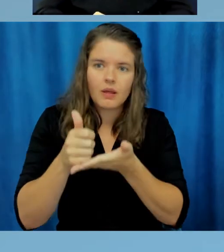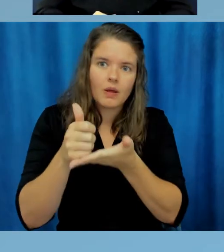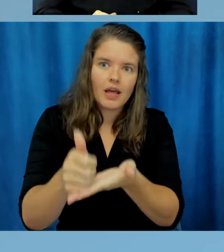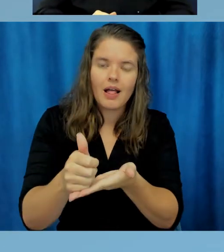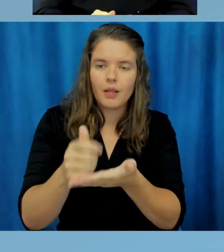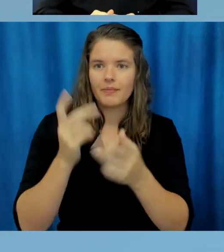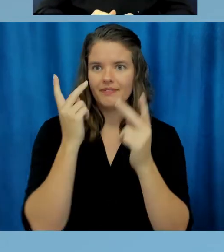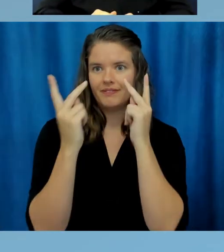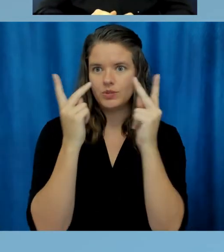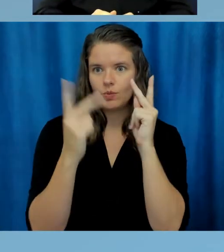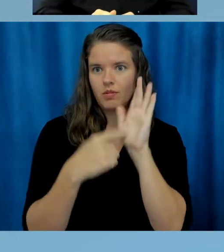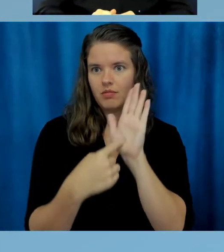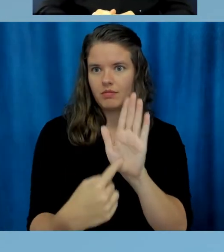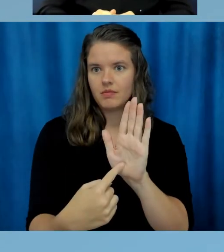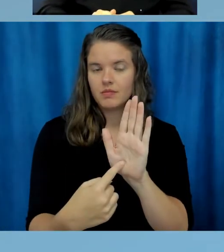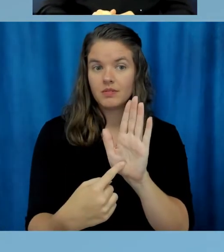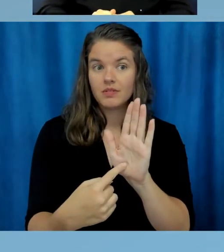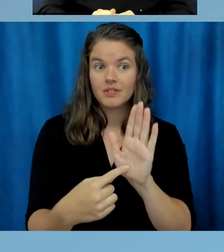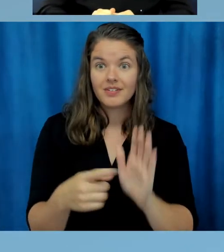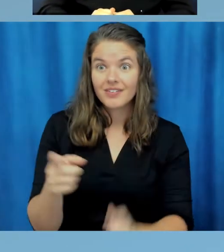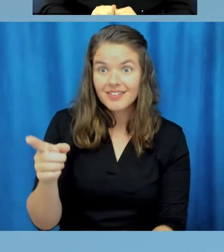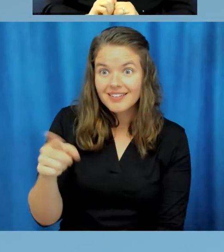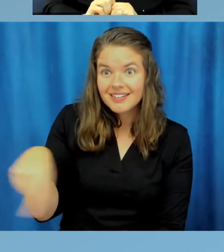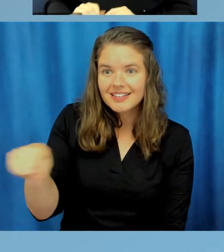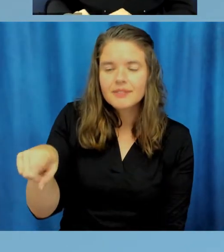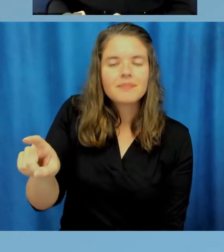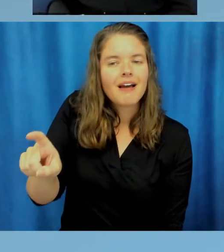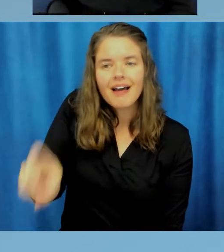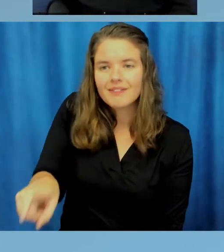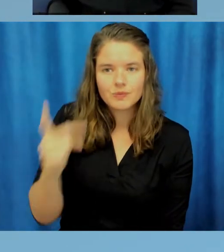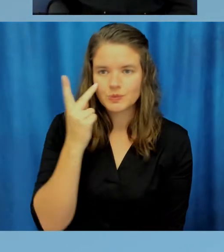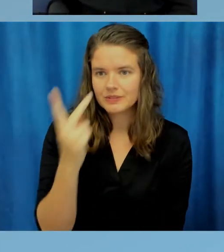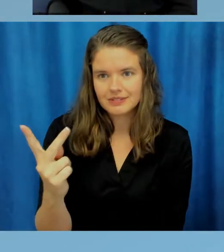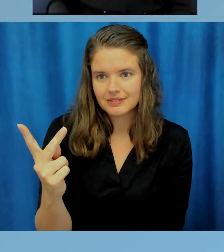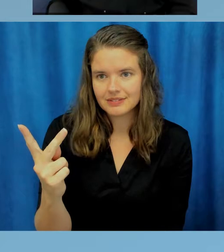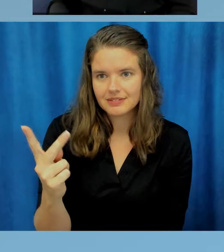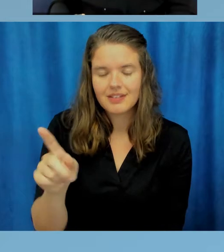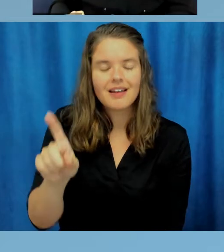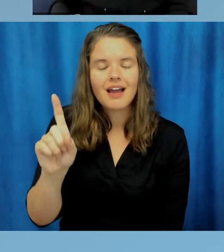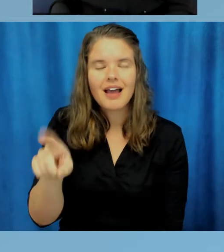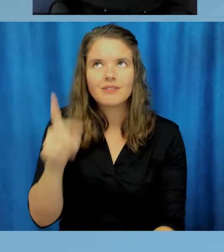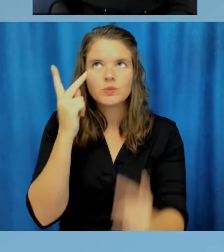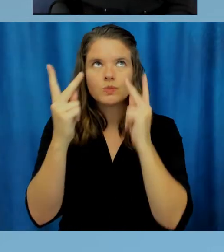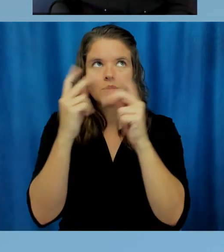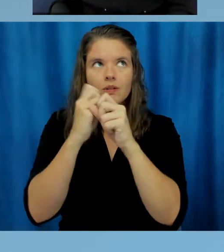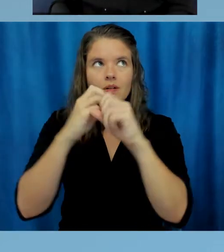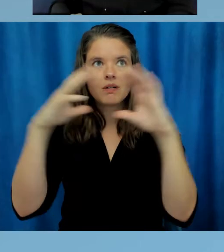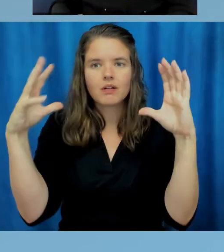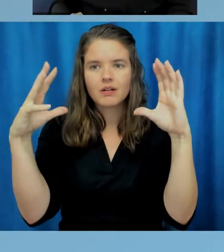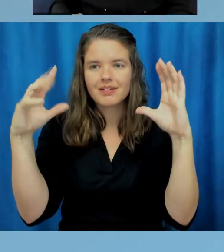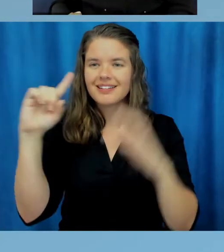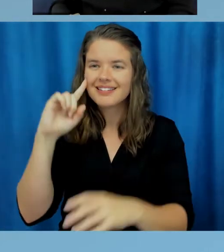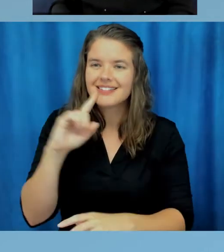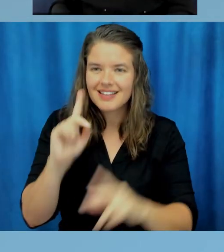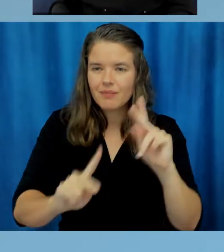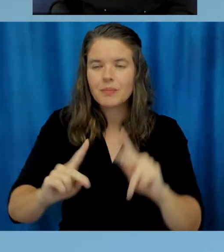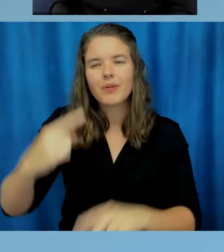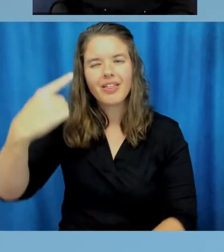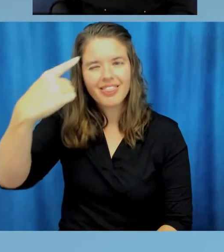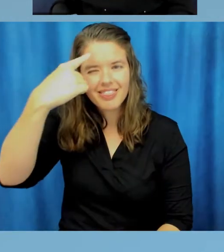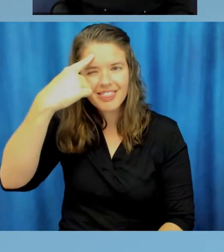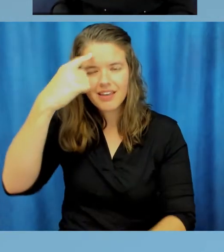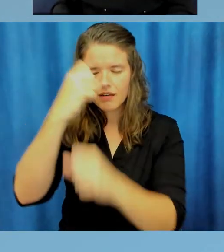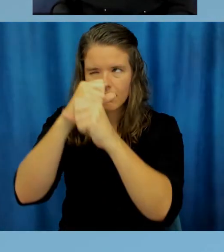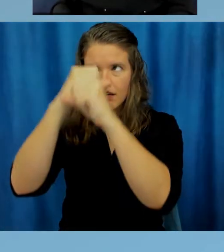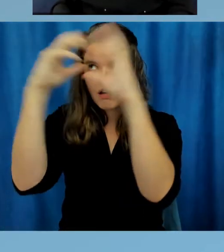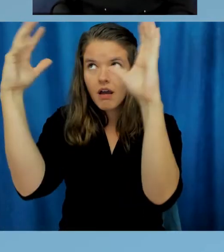visuals. For them, they have to see it. They have to visualize it. That's how deaf people think, in